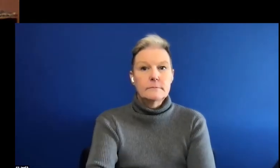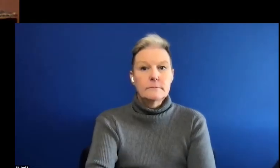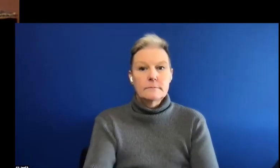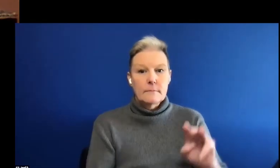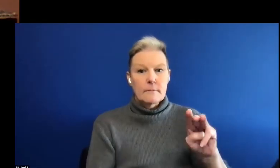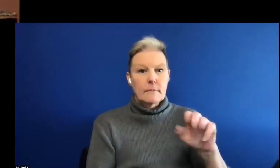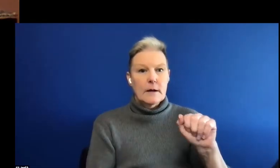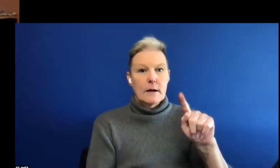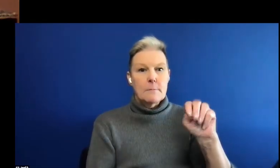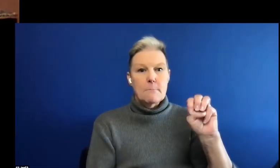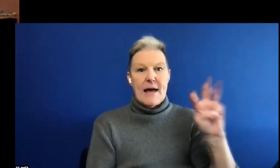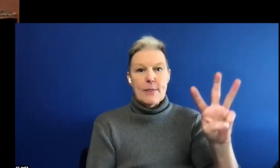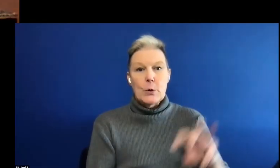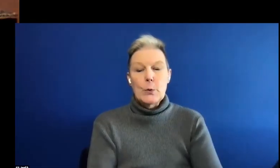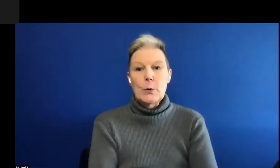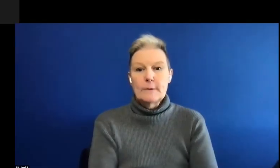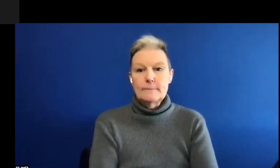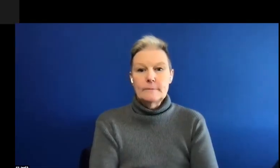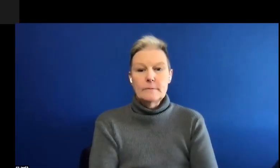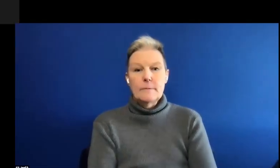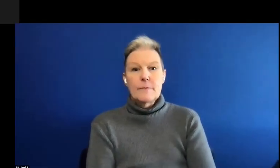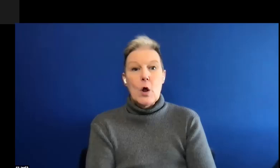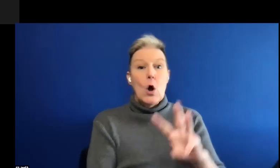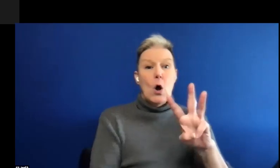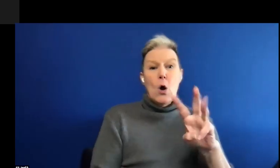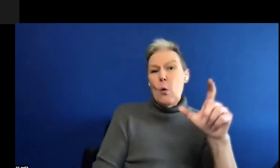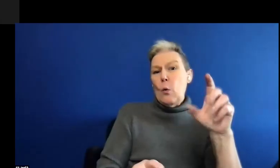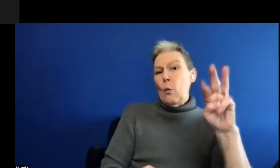Matthew. If you can unmute yourself.